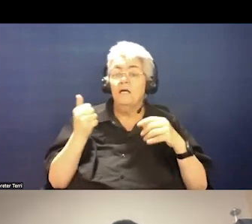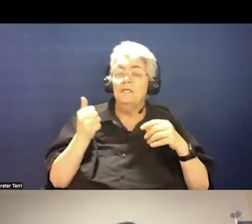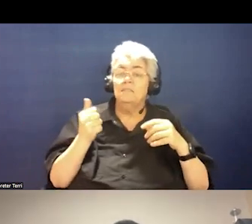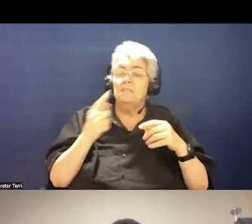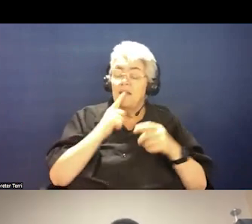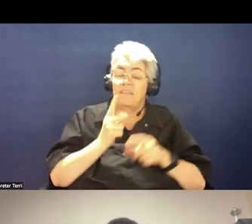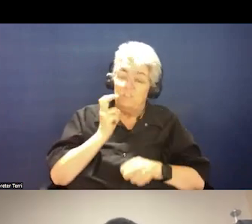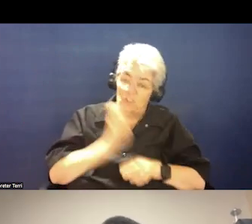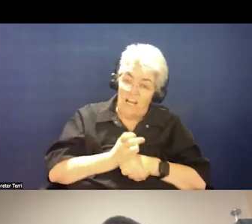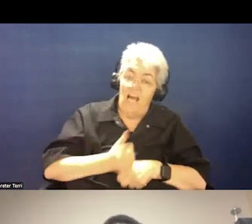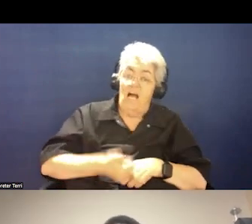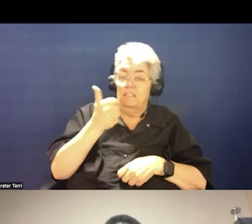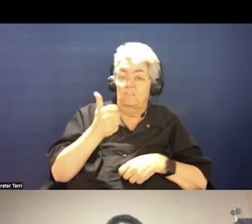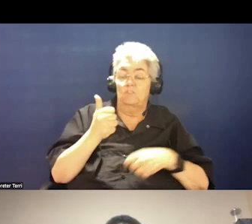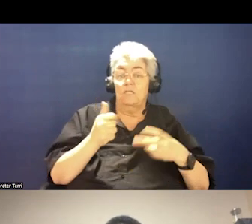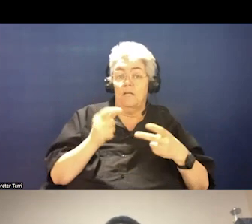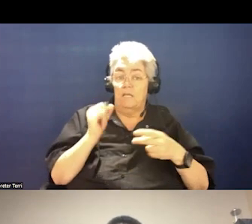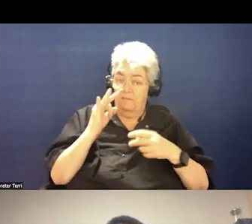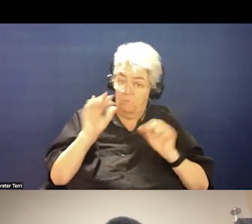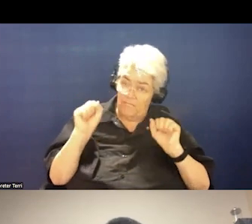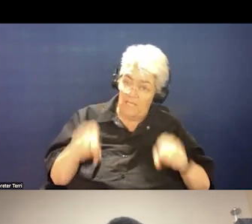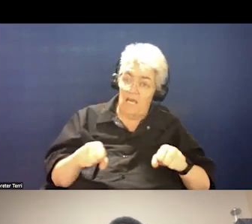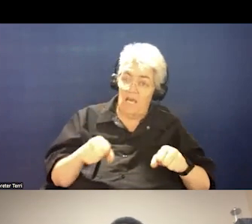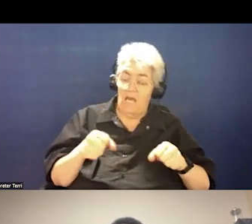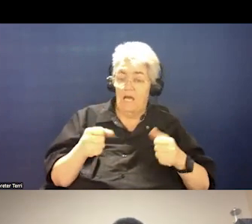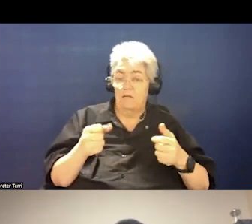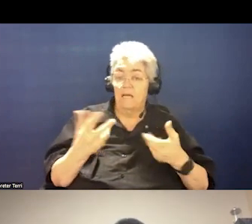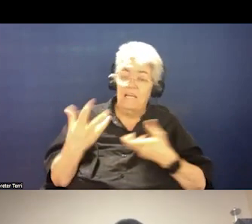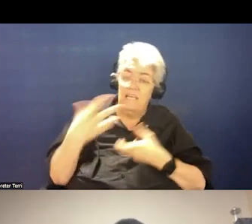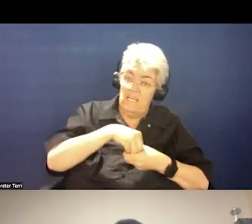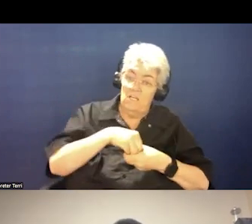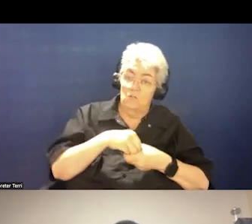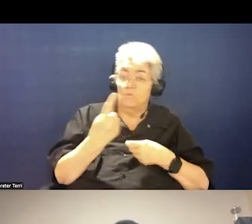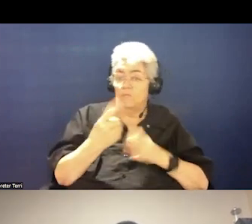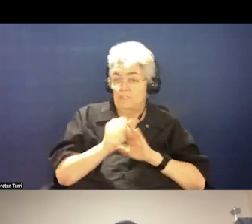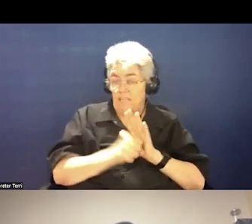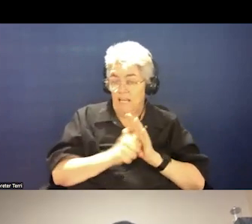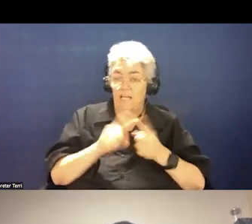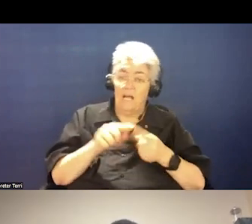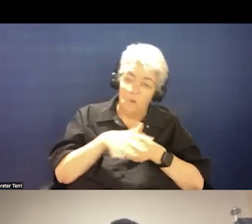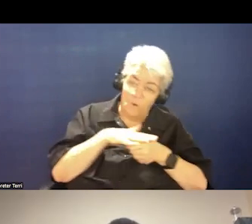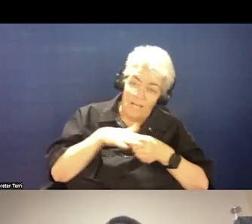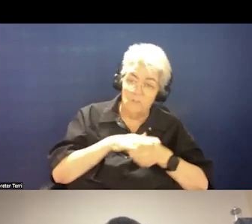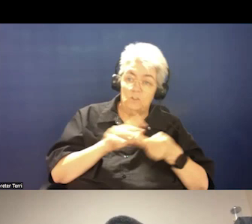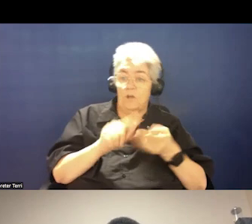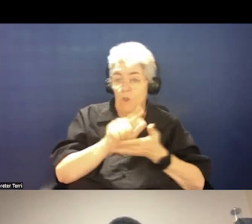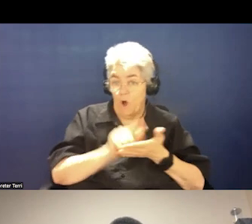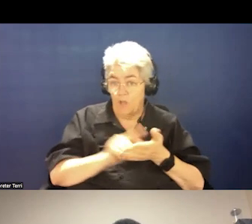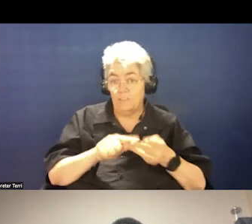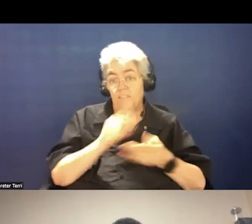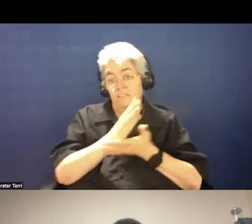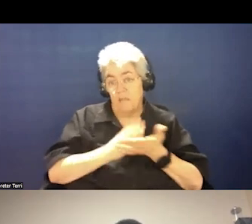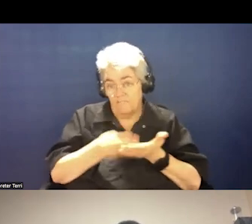challenge is, if we are able to get within states and localities laws and some